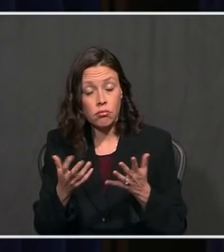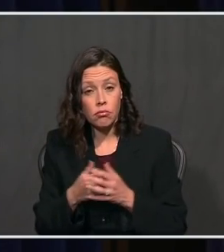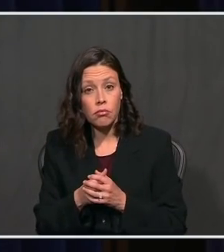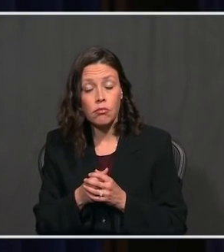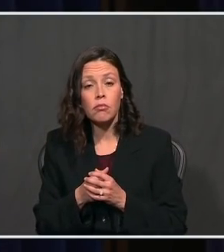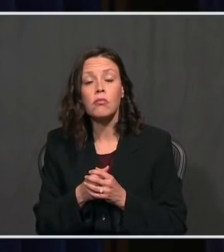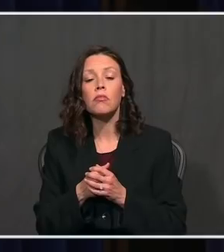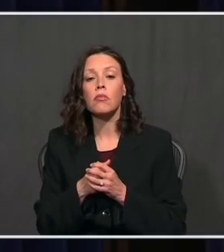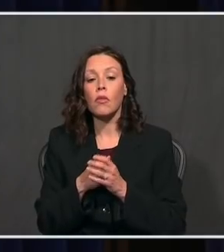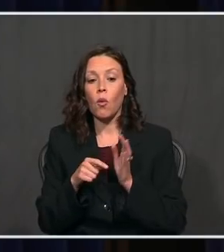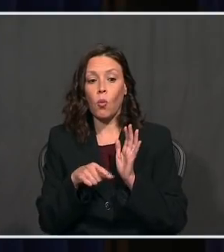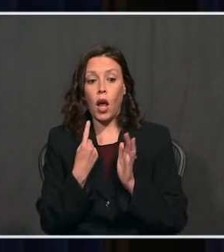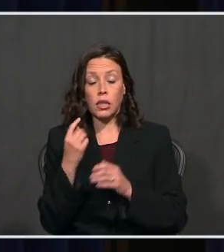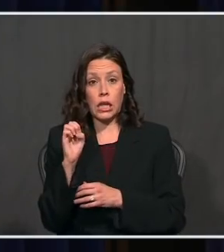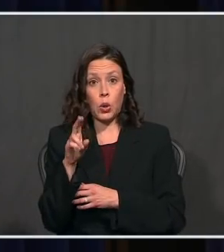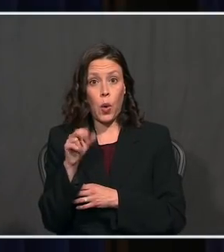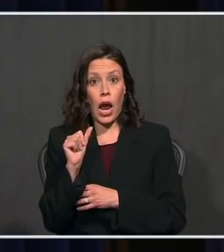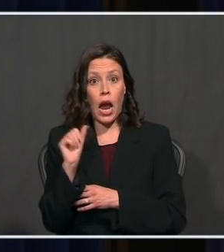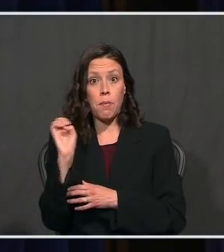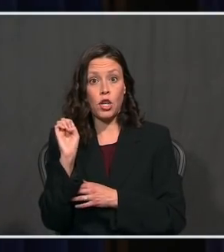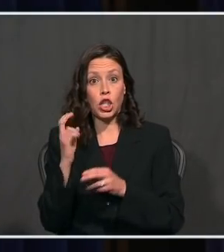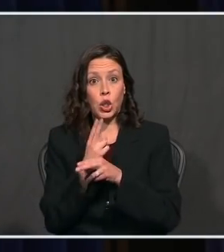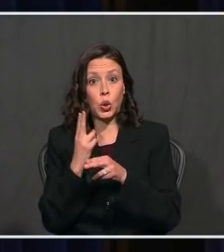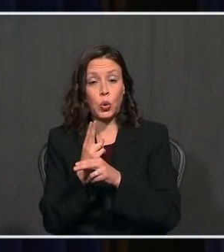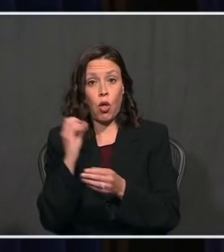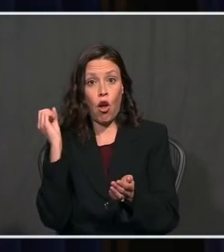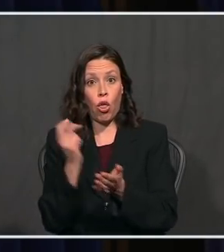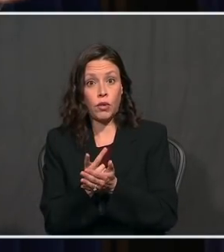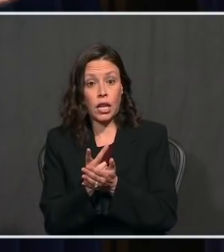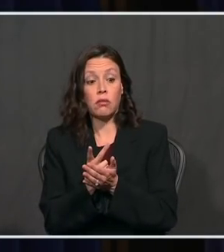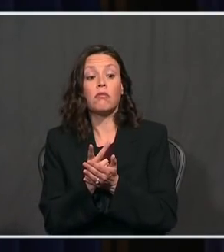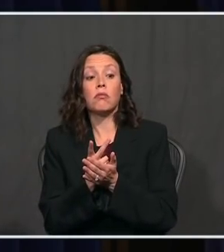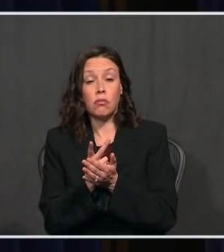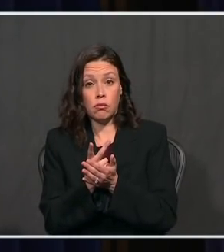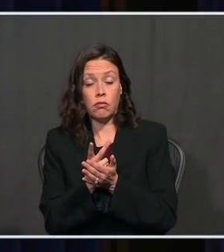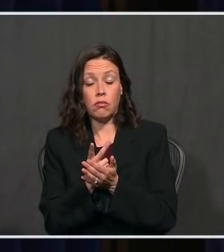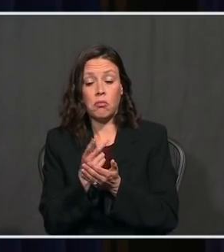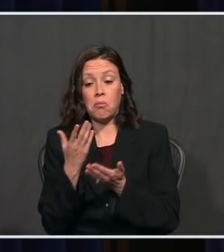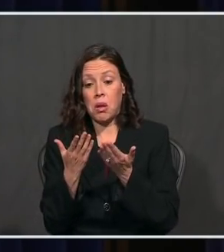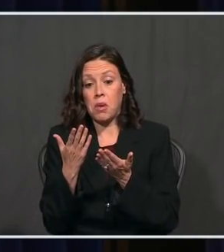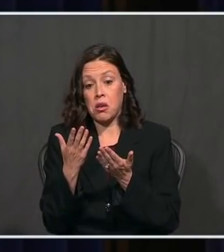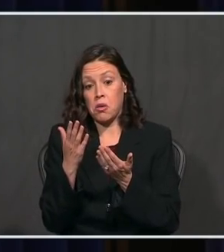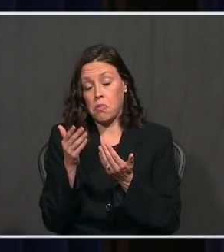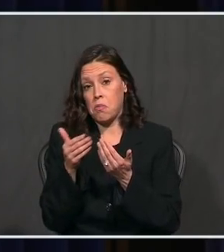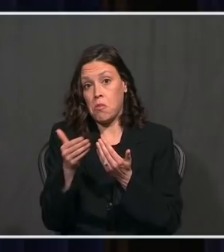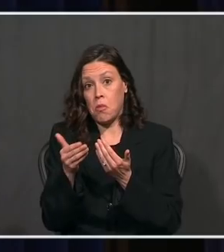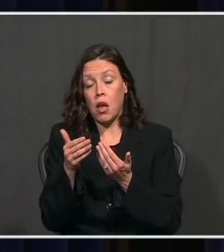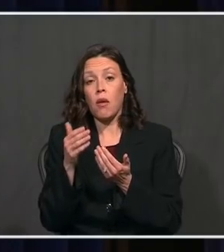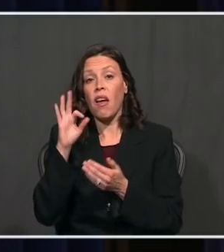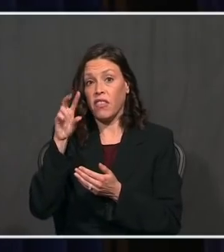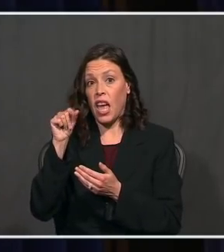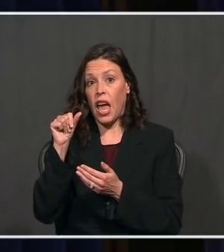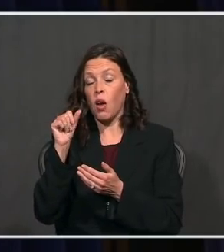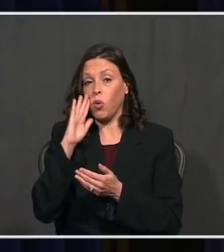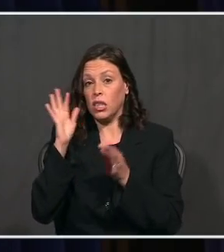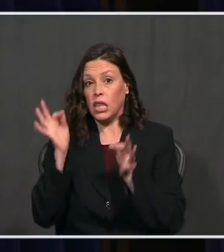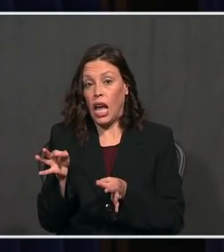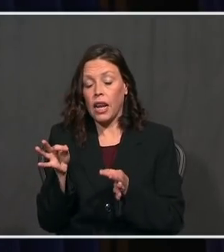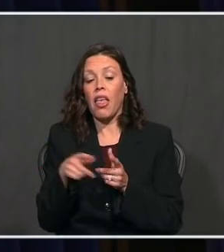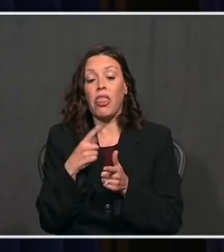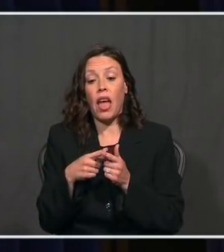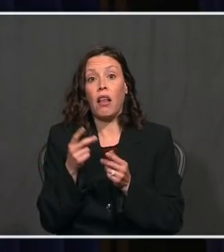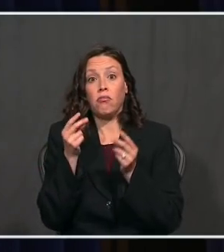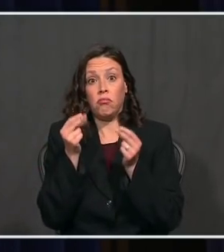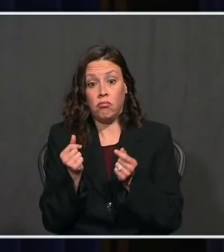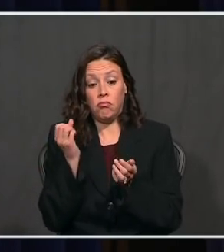is upon EUA, emergency use authorization, which will be determined by the FDA, we will